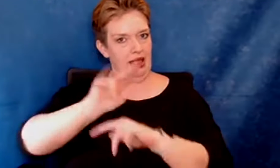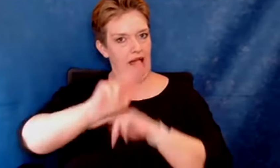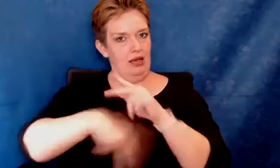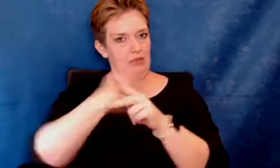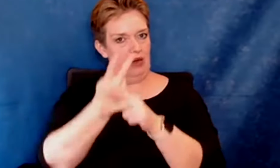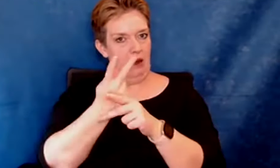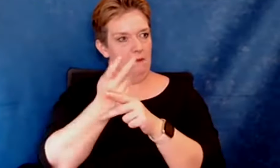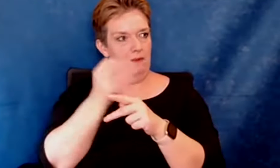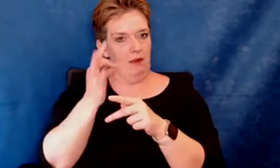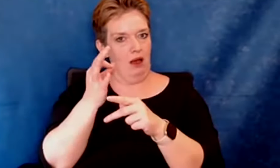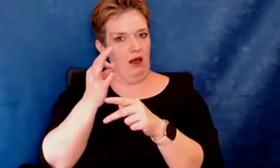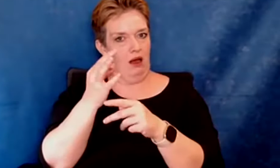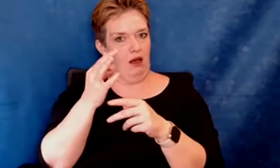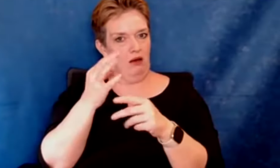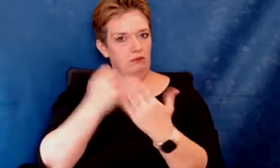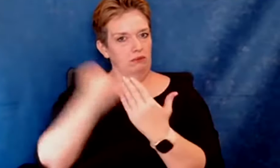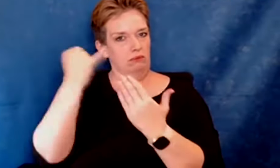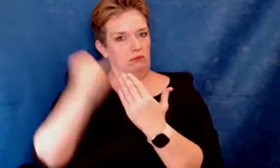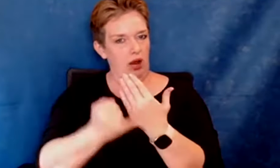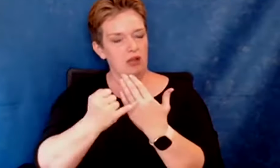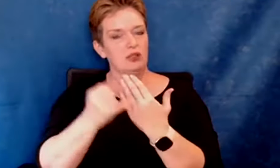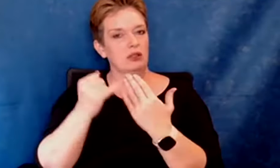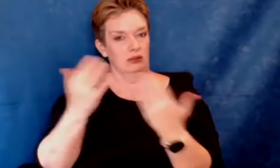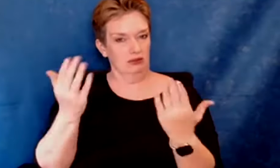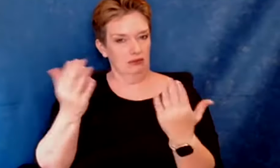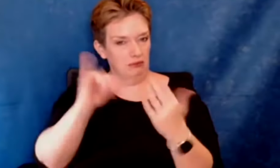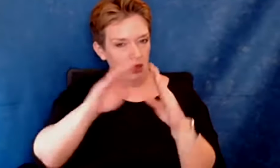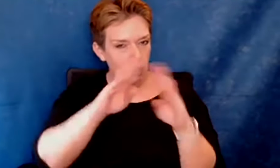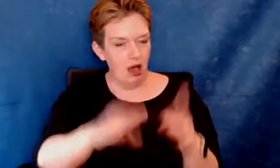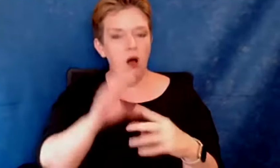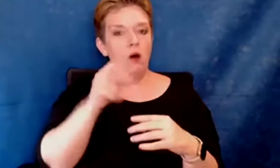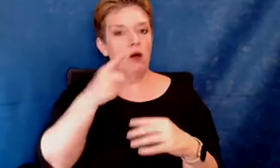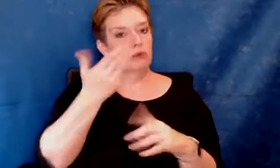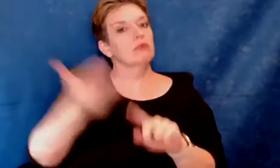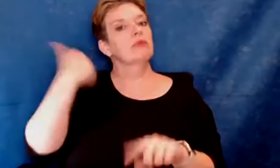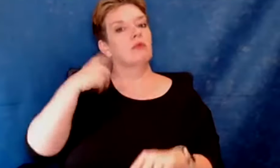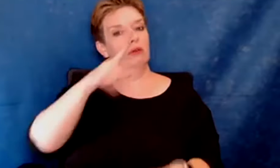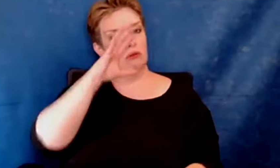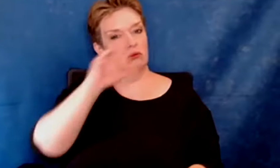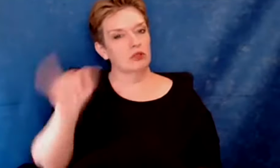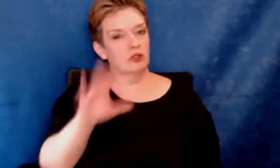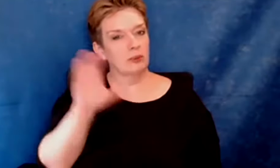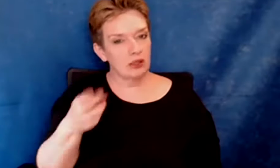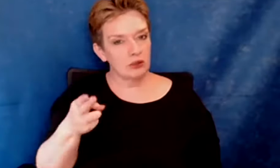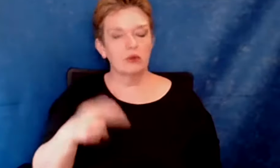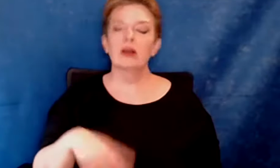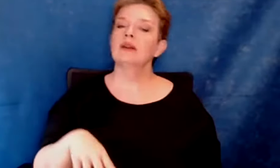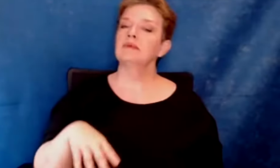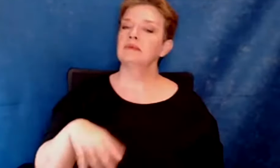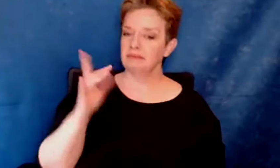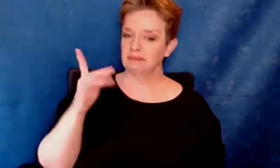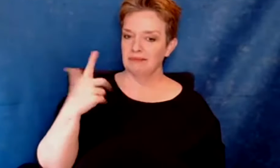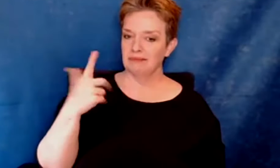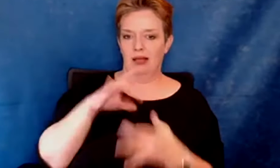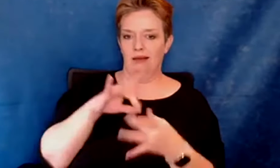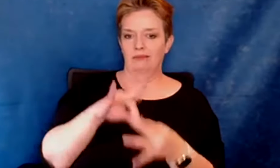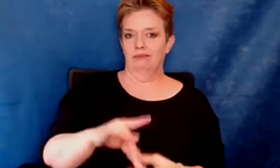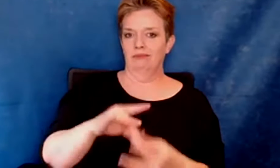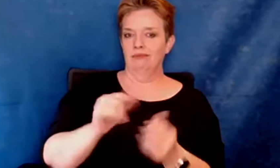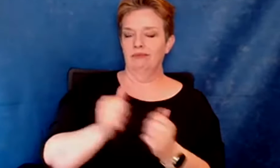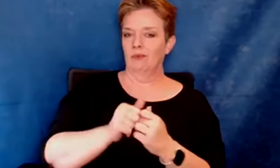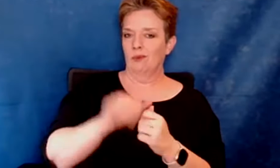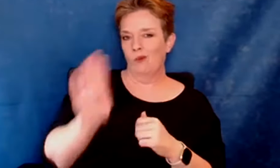Castle? I think just my connection to Boise and friends who, who've always